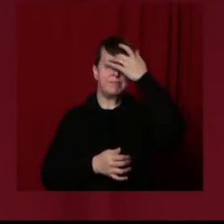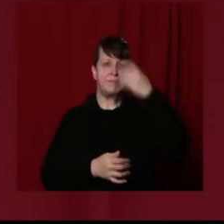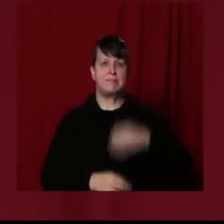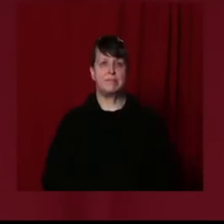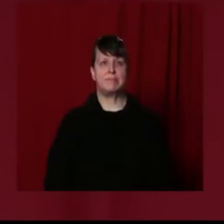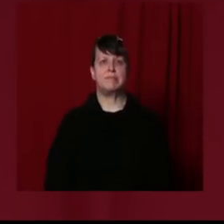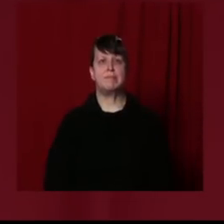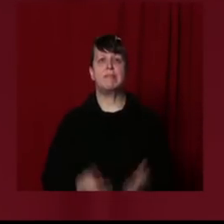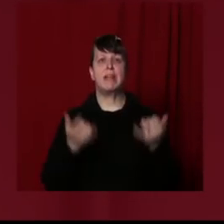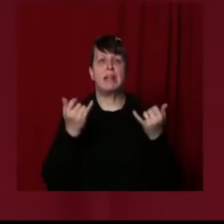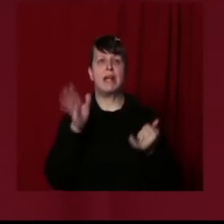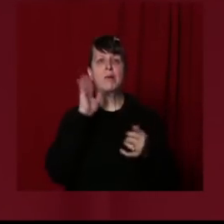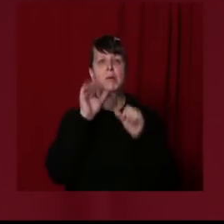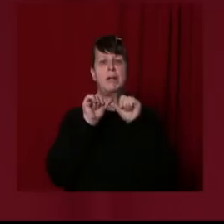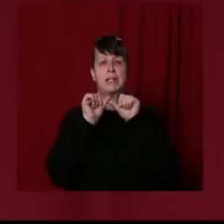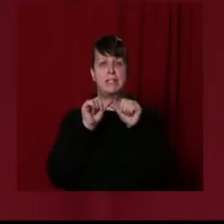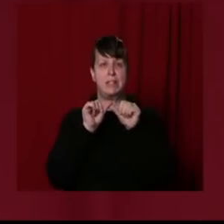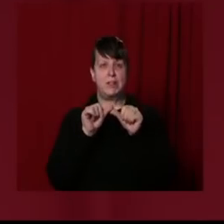Now we will continue